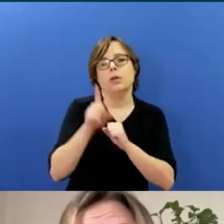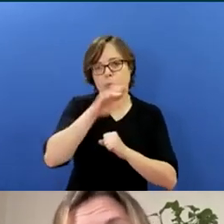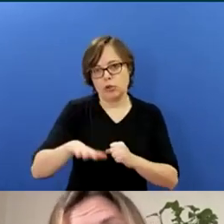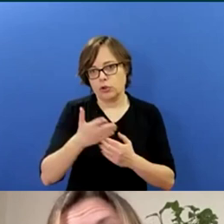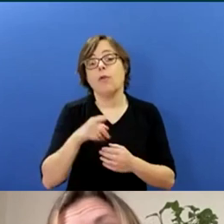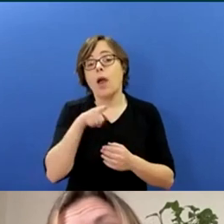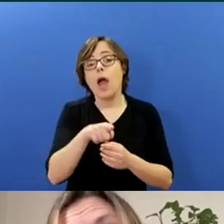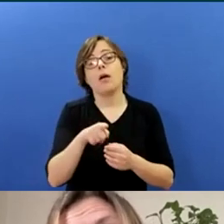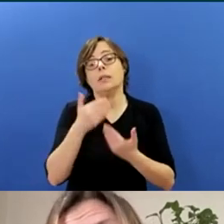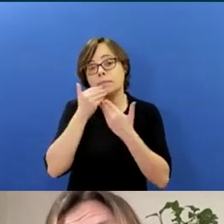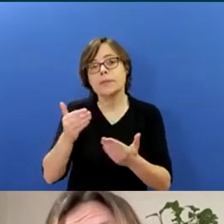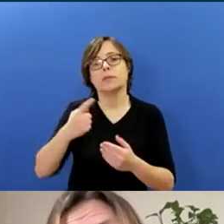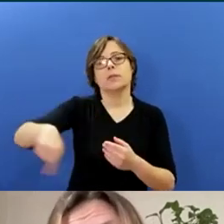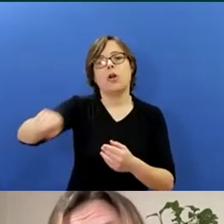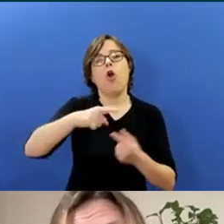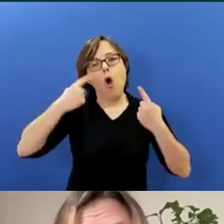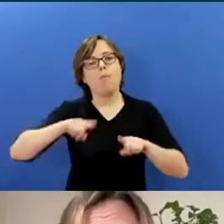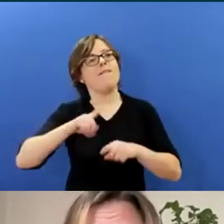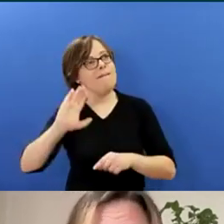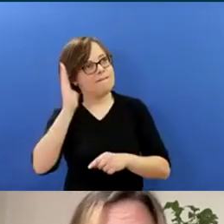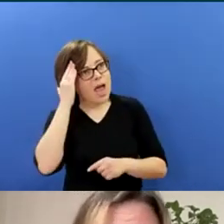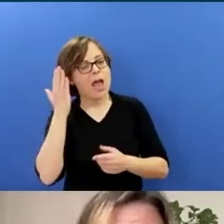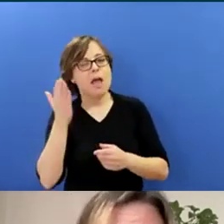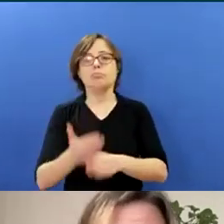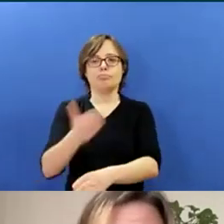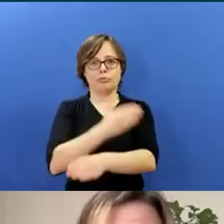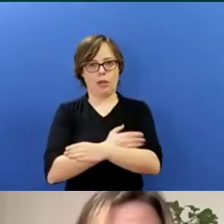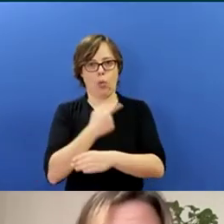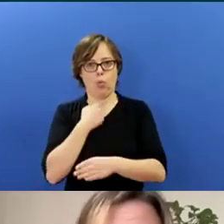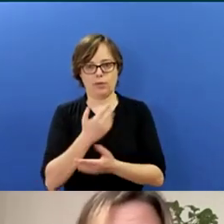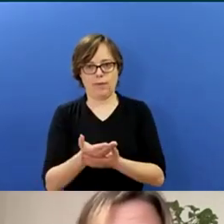ensuring that citizens are well informed before voting.